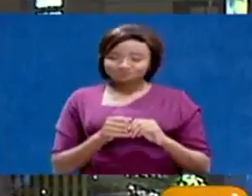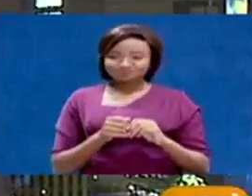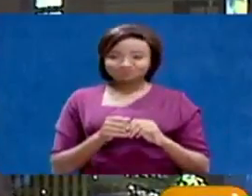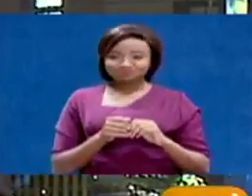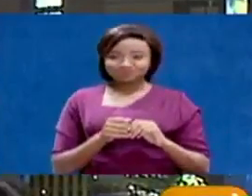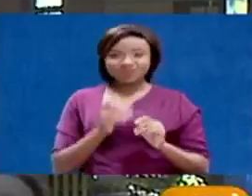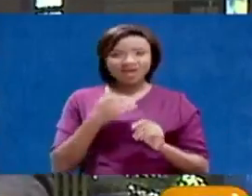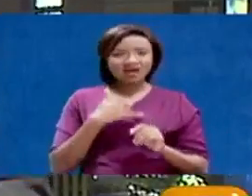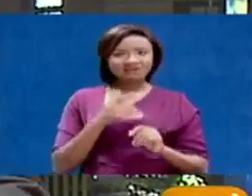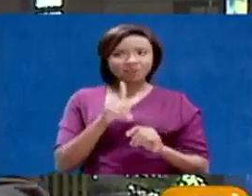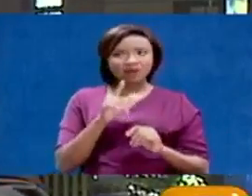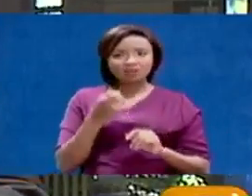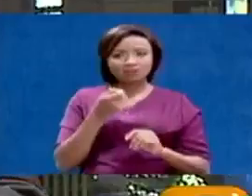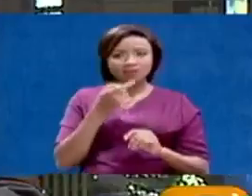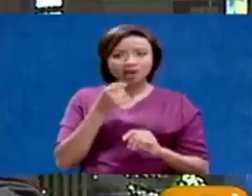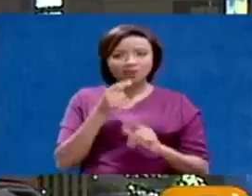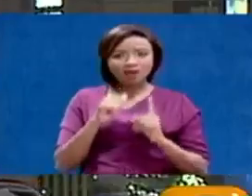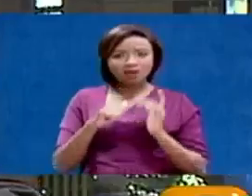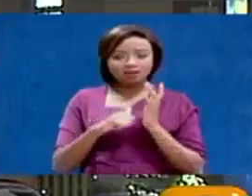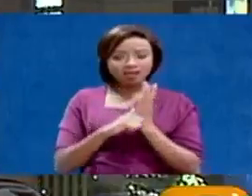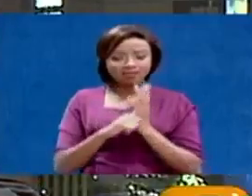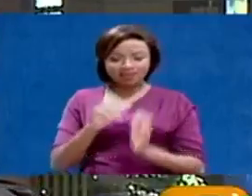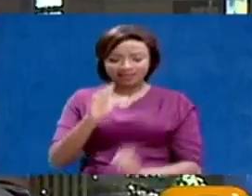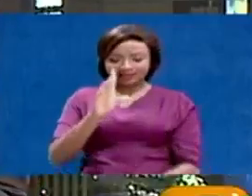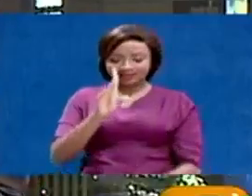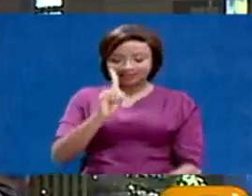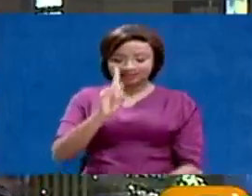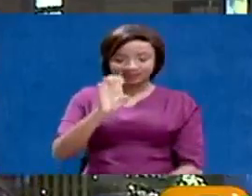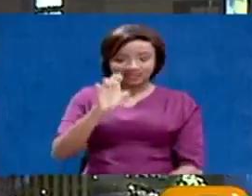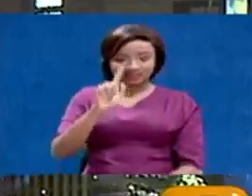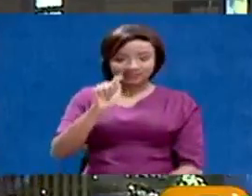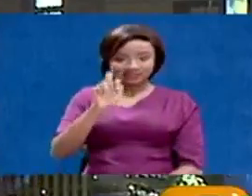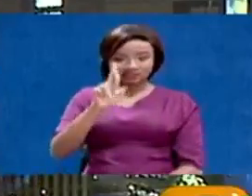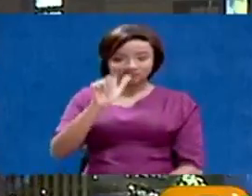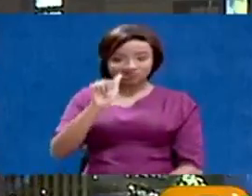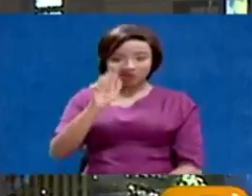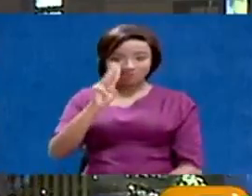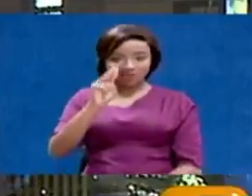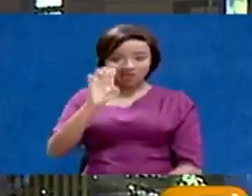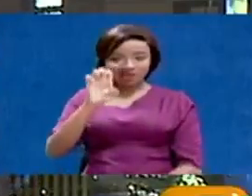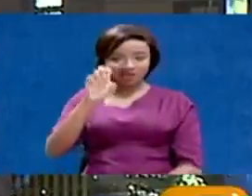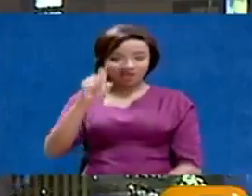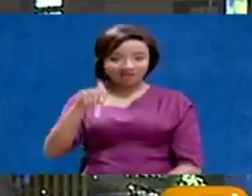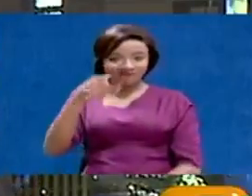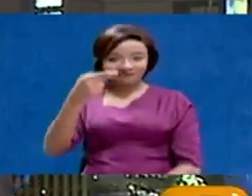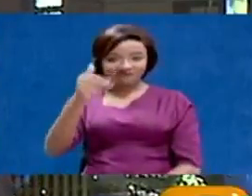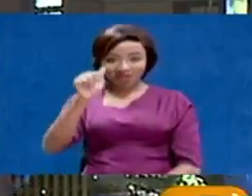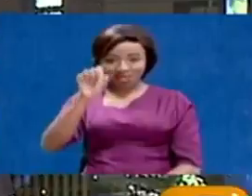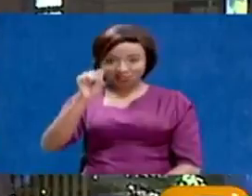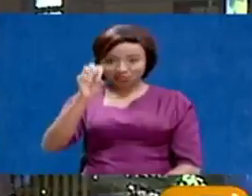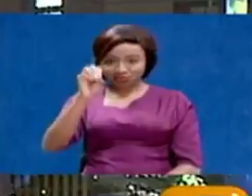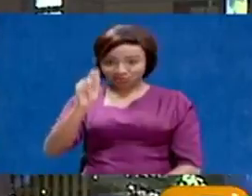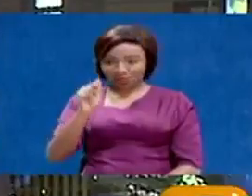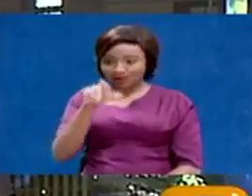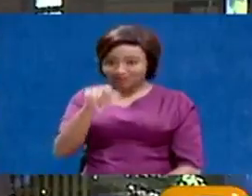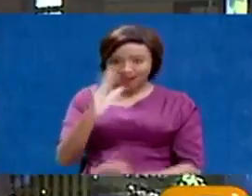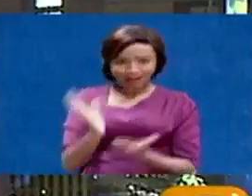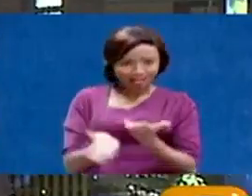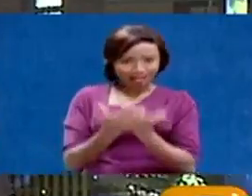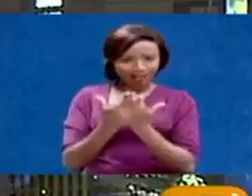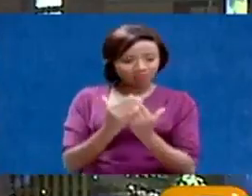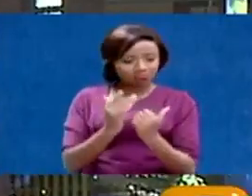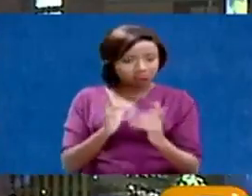widely used steroid called dexamethasone has become the first drug shown to be able to save lives among